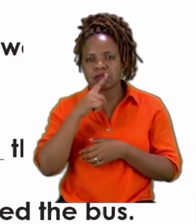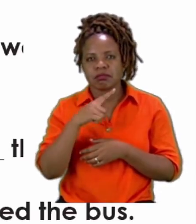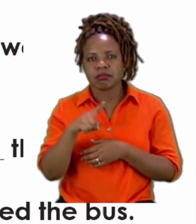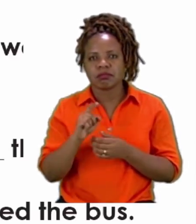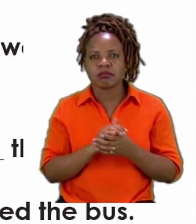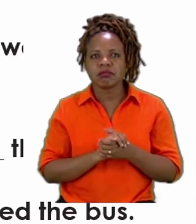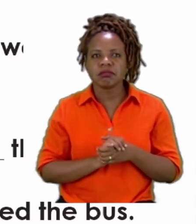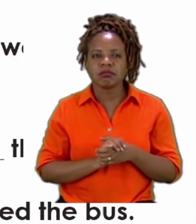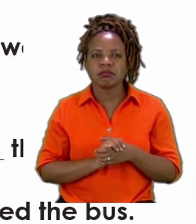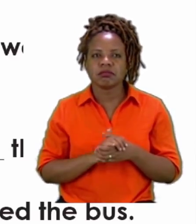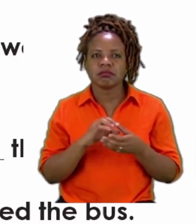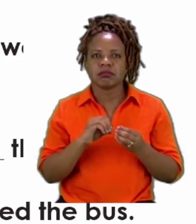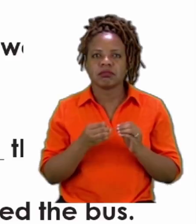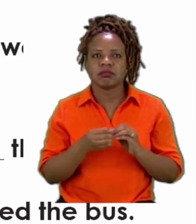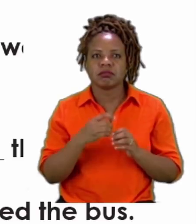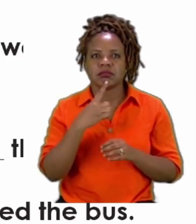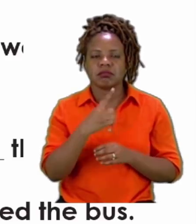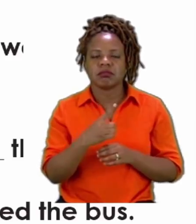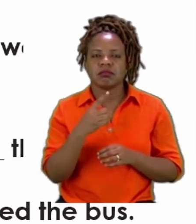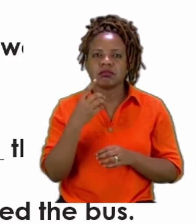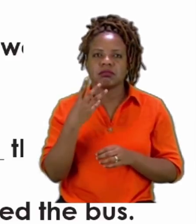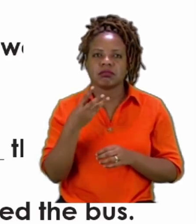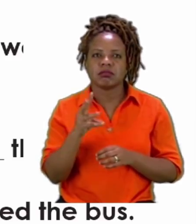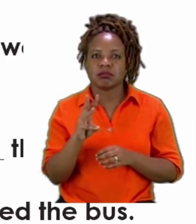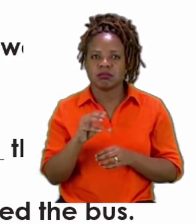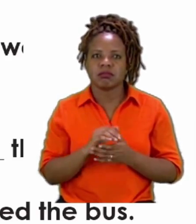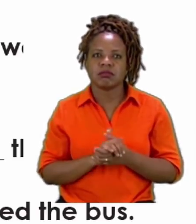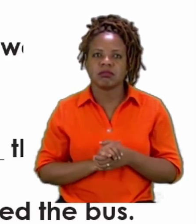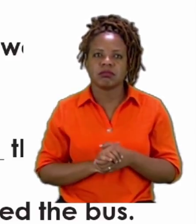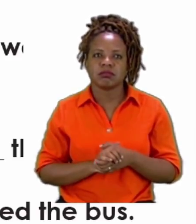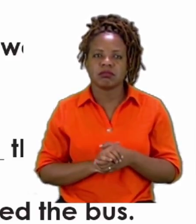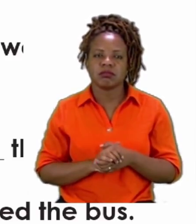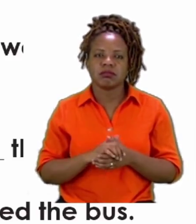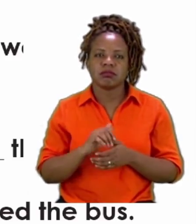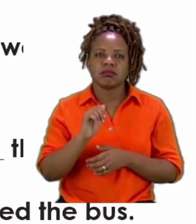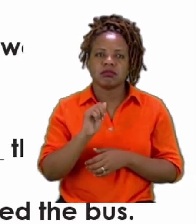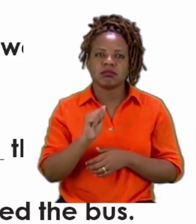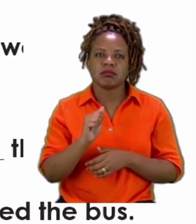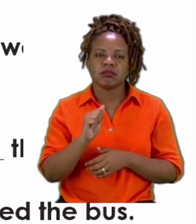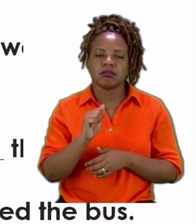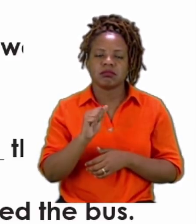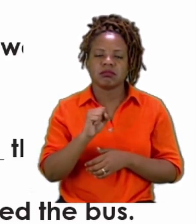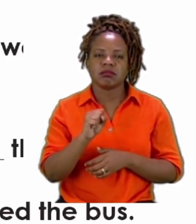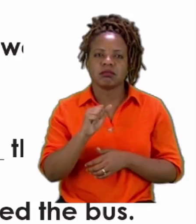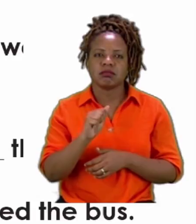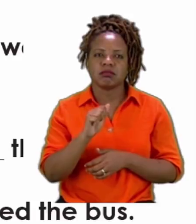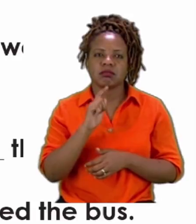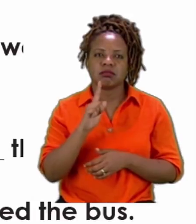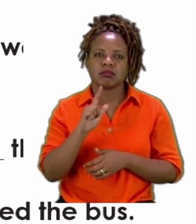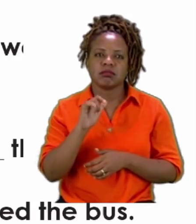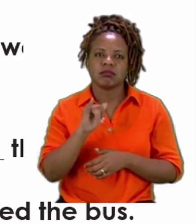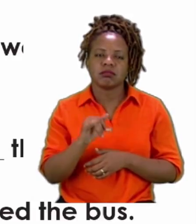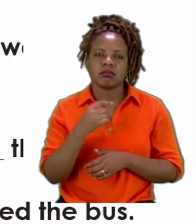Let's now move on to number 16, the last one for us together. Sally is on a